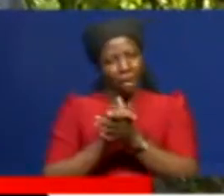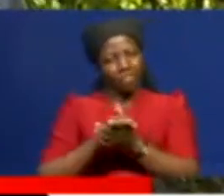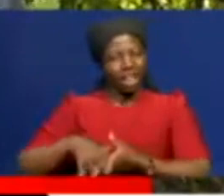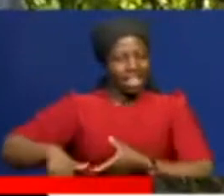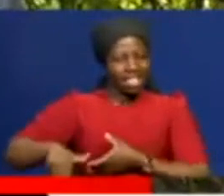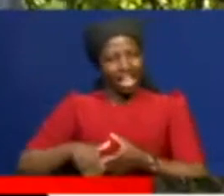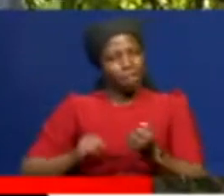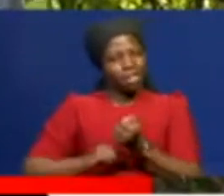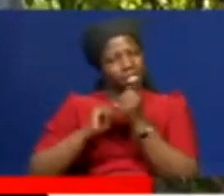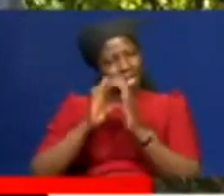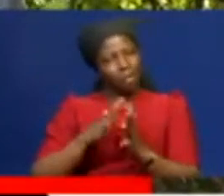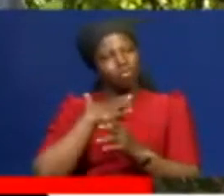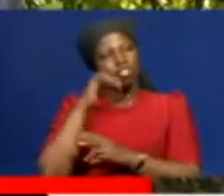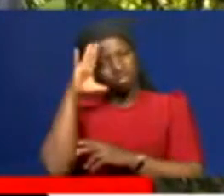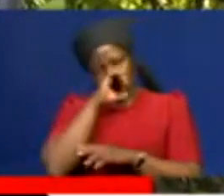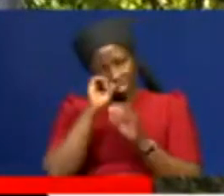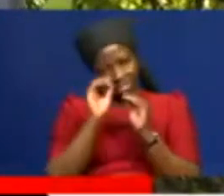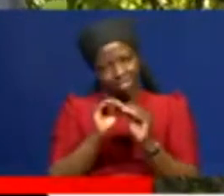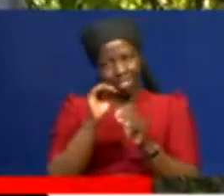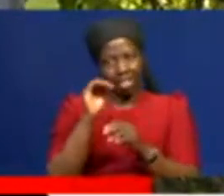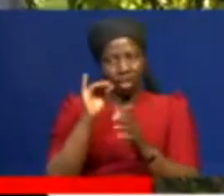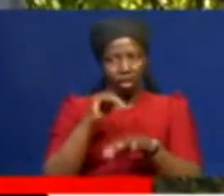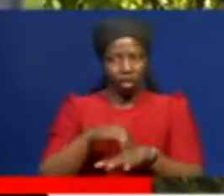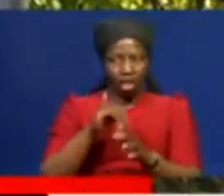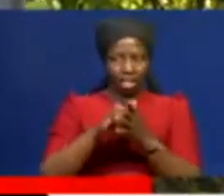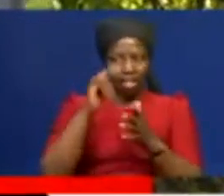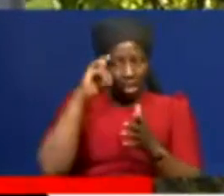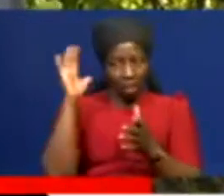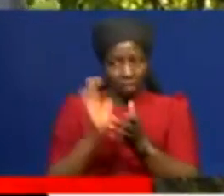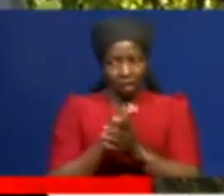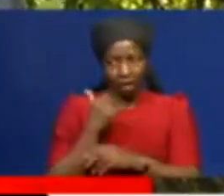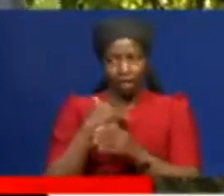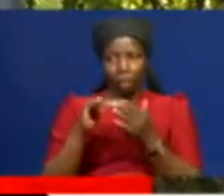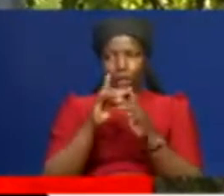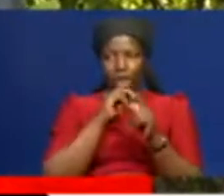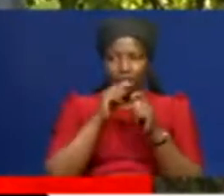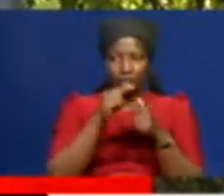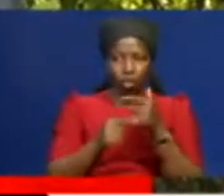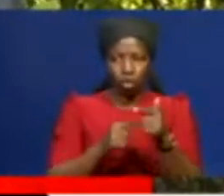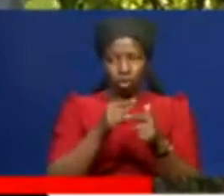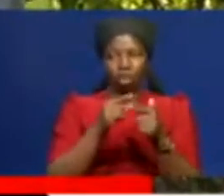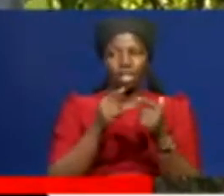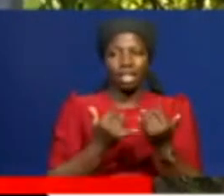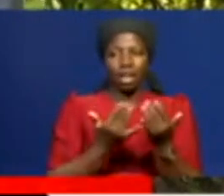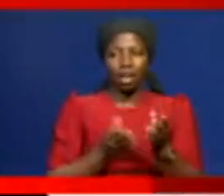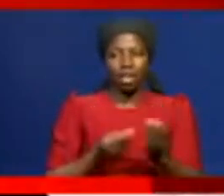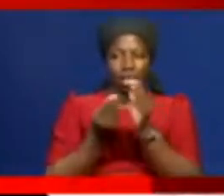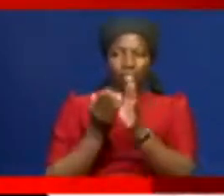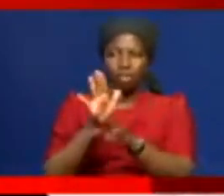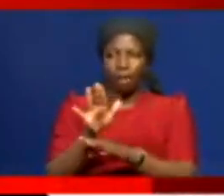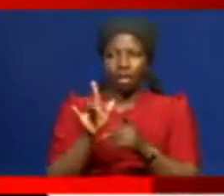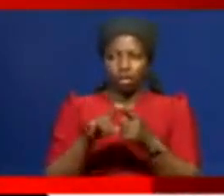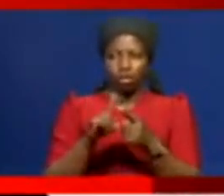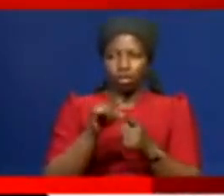And on that note, I believe there is a more interview in the studio, and on that note I'm going to hand it back to you in studio